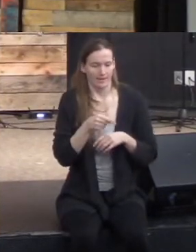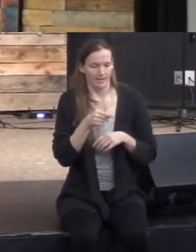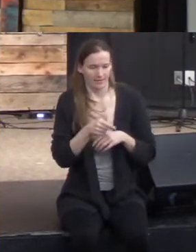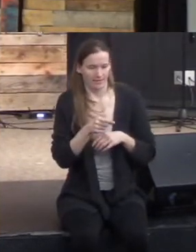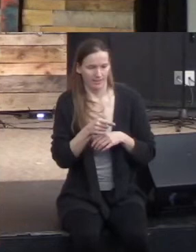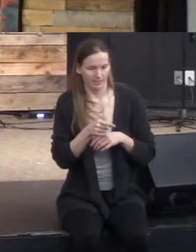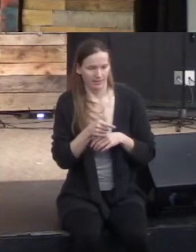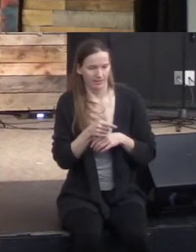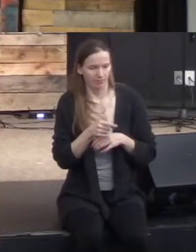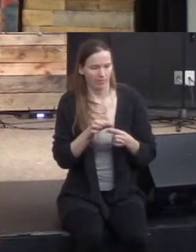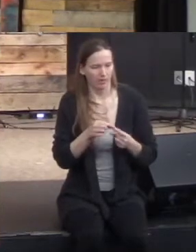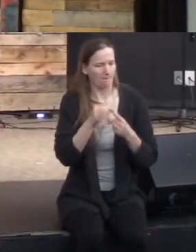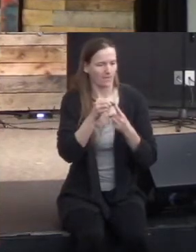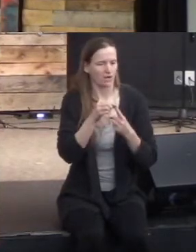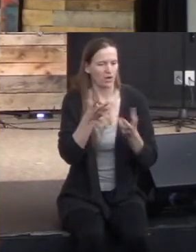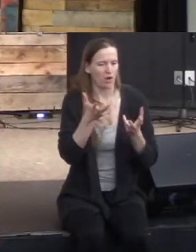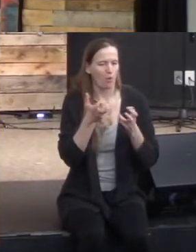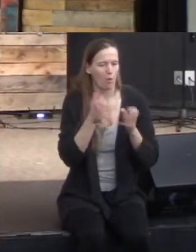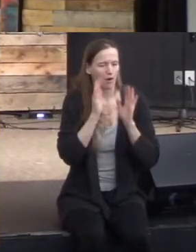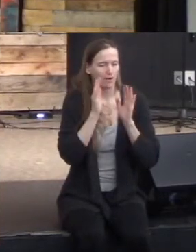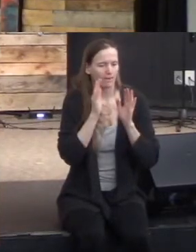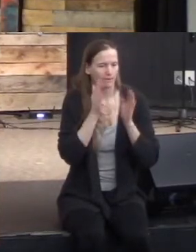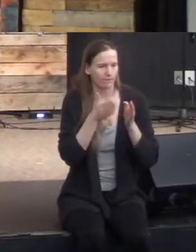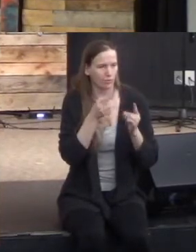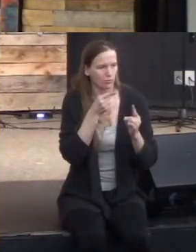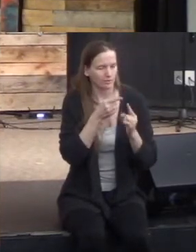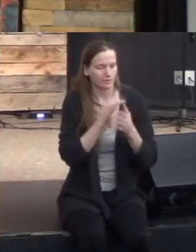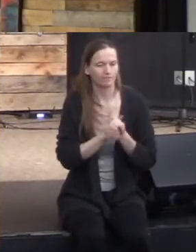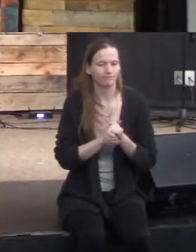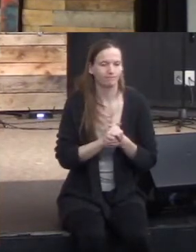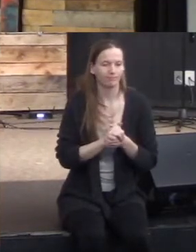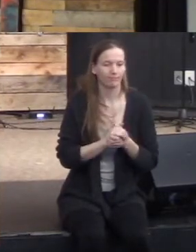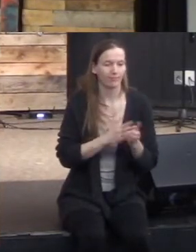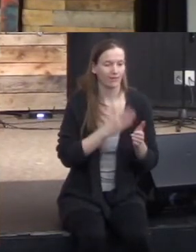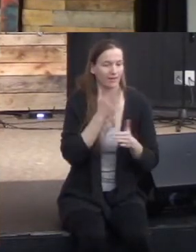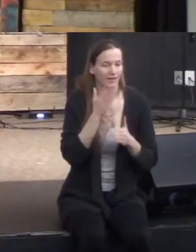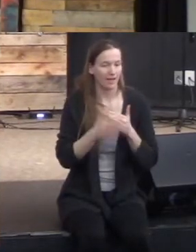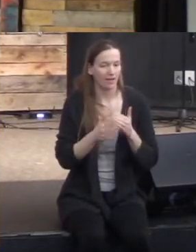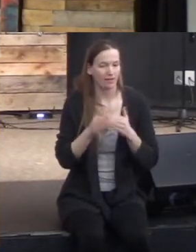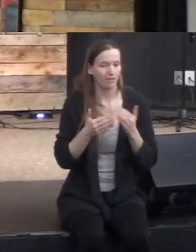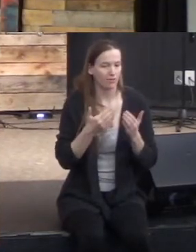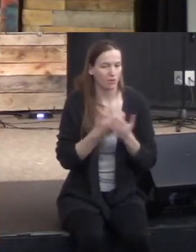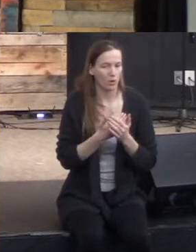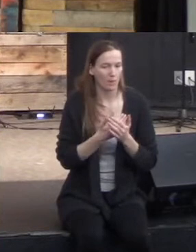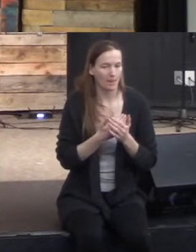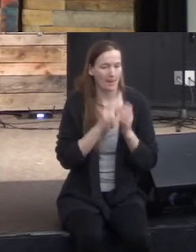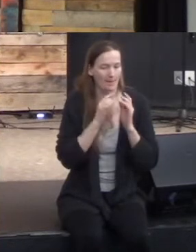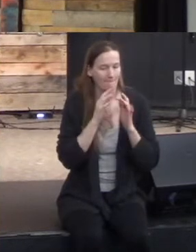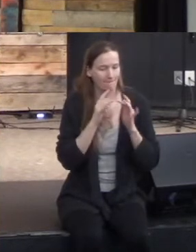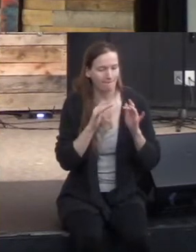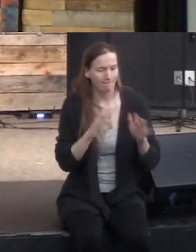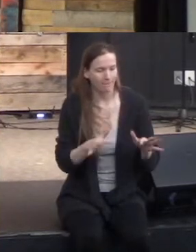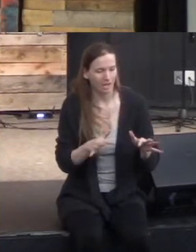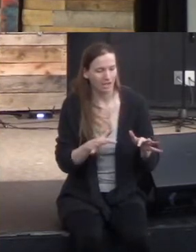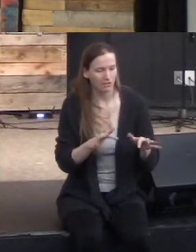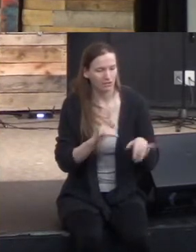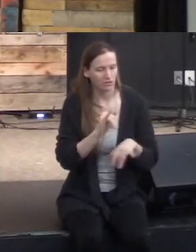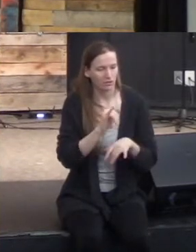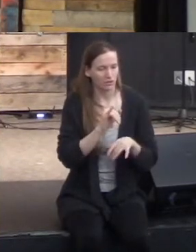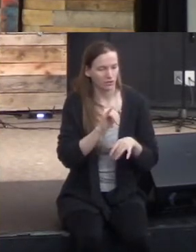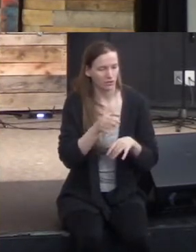of it all, he blessed Joseph's sons and worshiped as he leaned